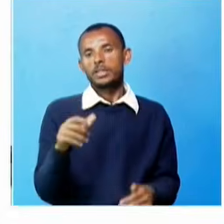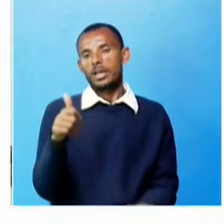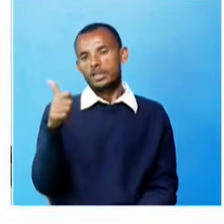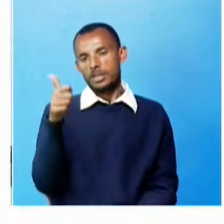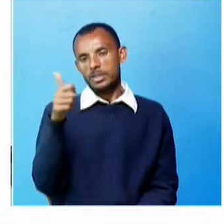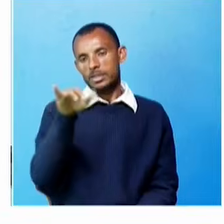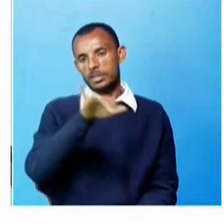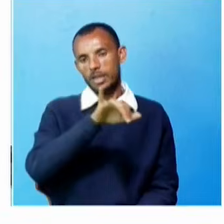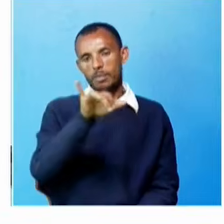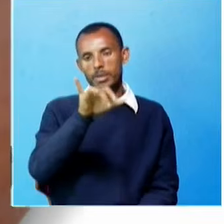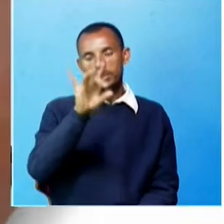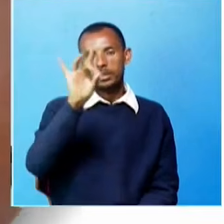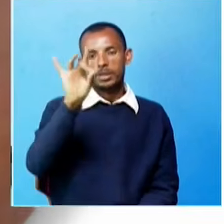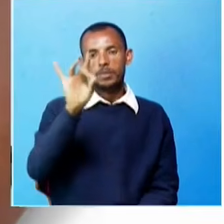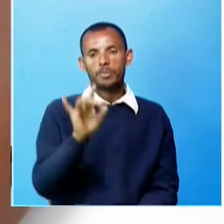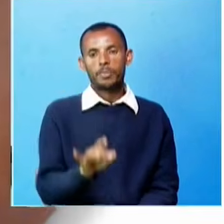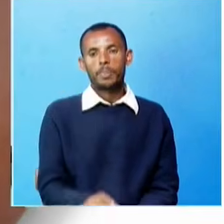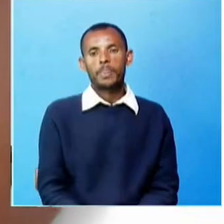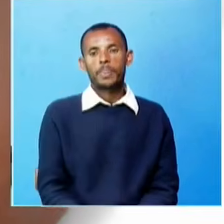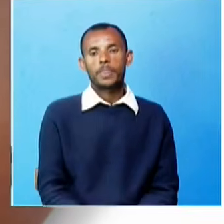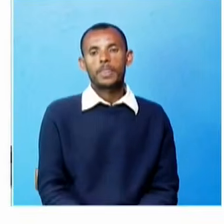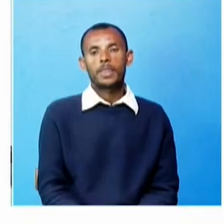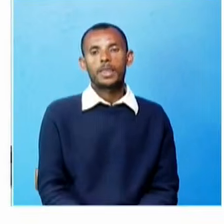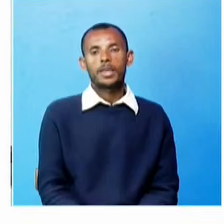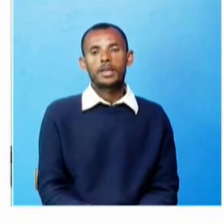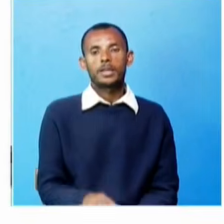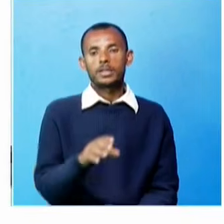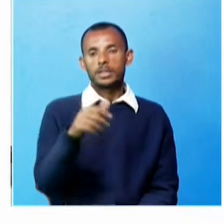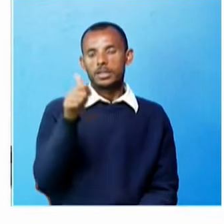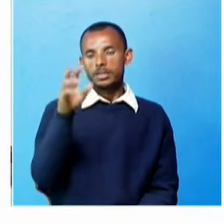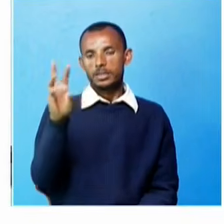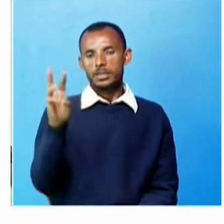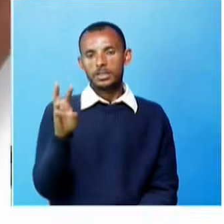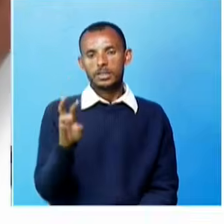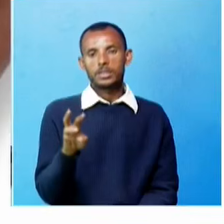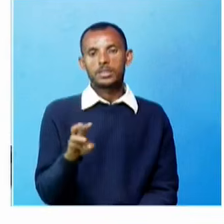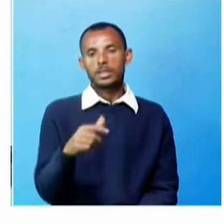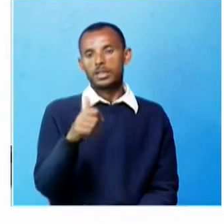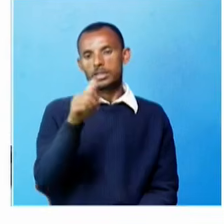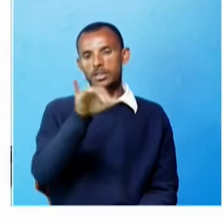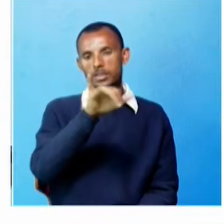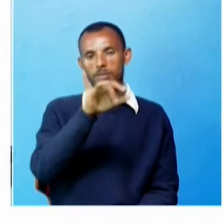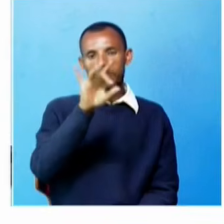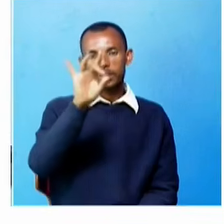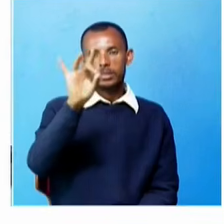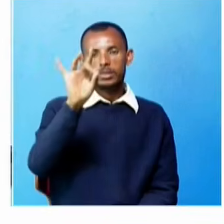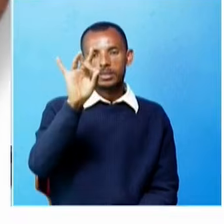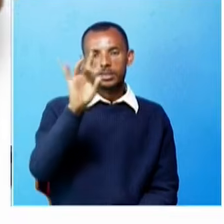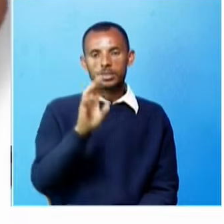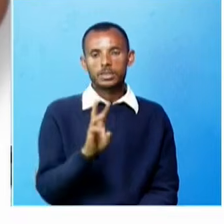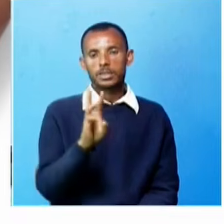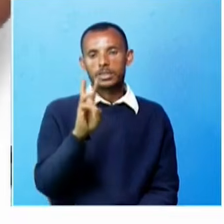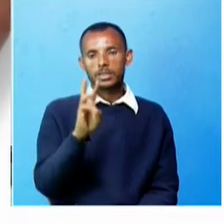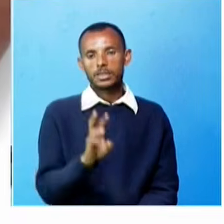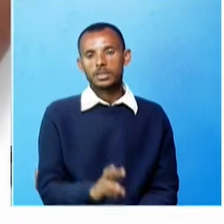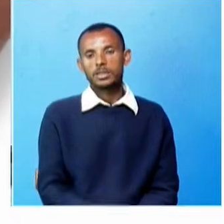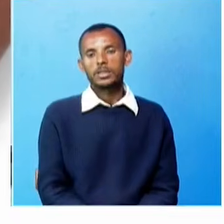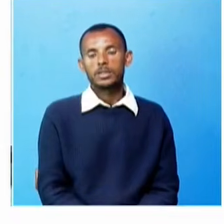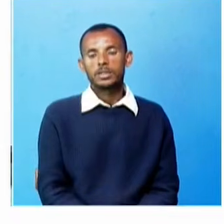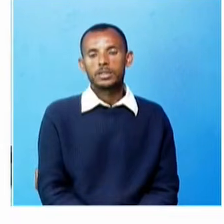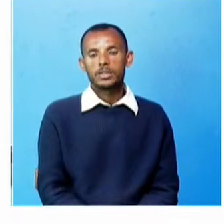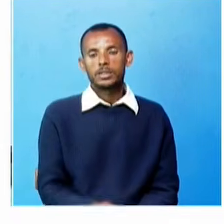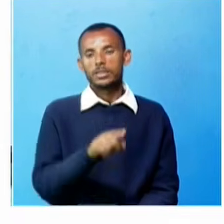8. Okay, if this side is 6, this side is 6. Okay, they